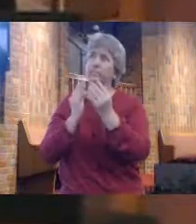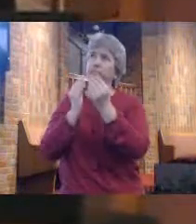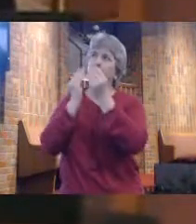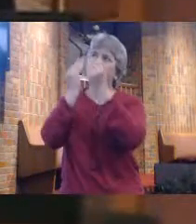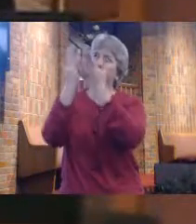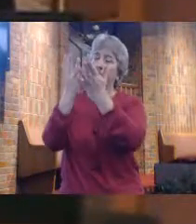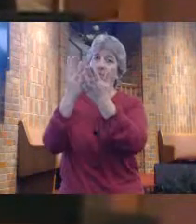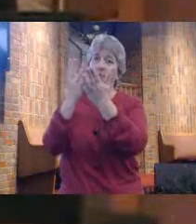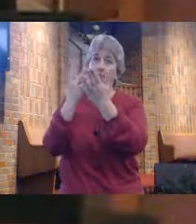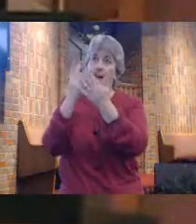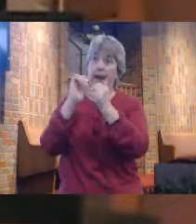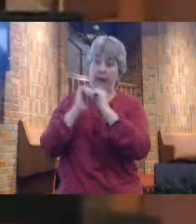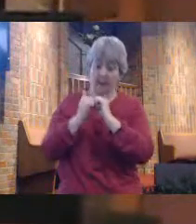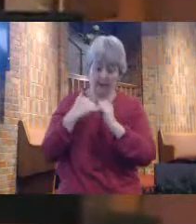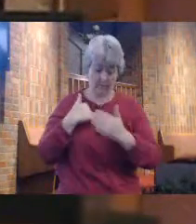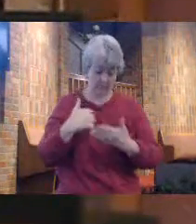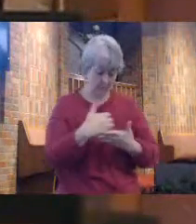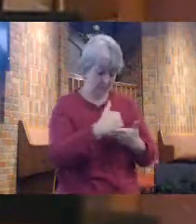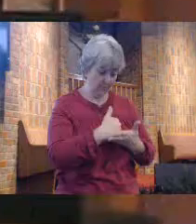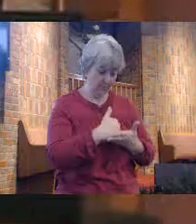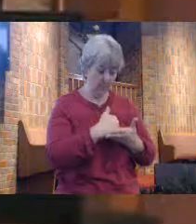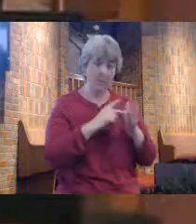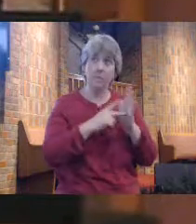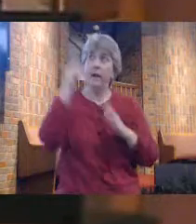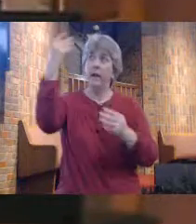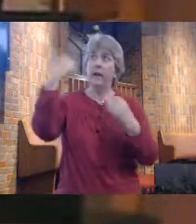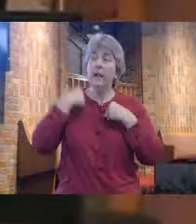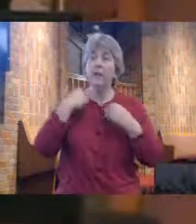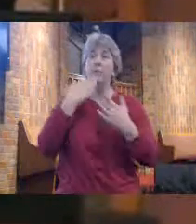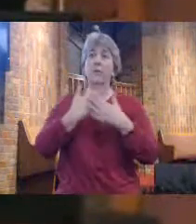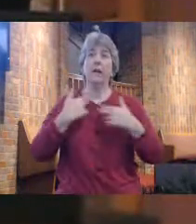the health He gave us or the opportunities He presented.